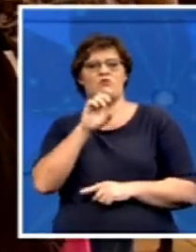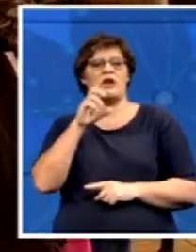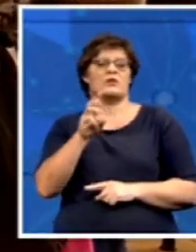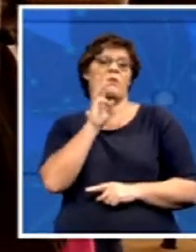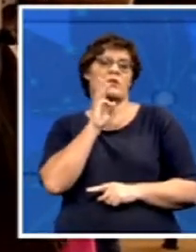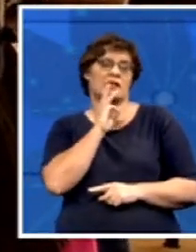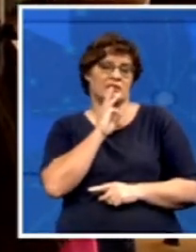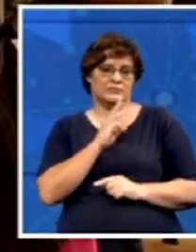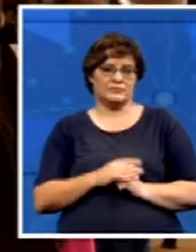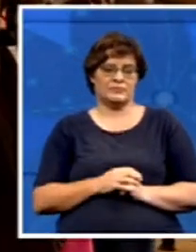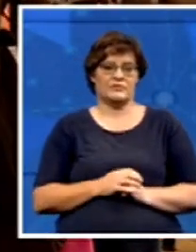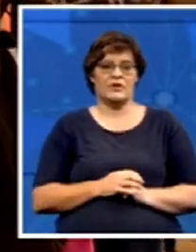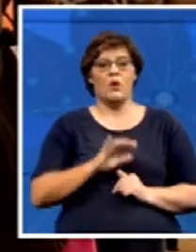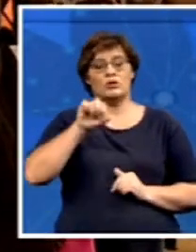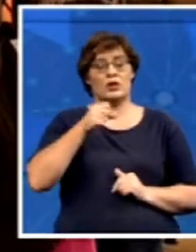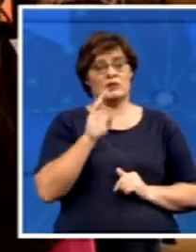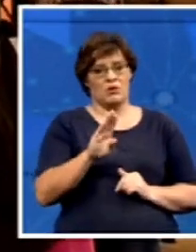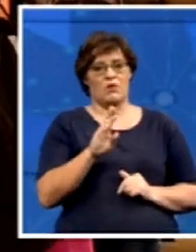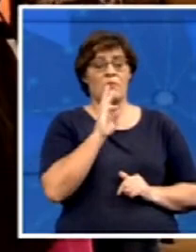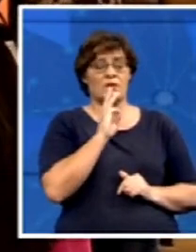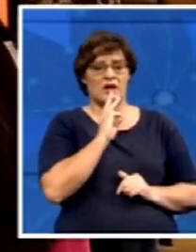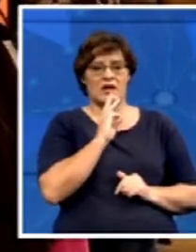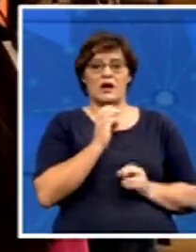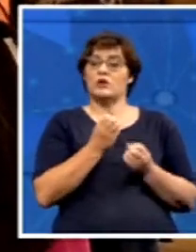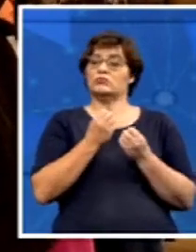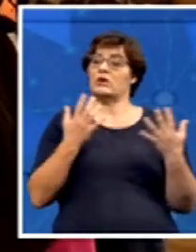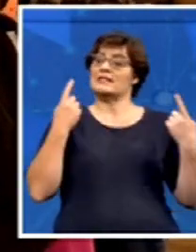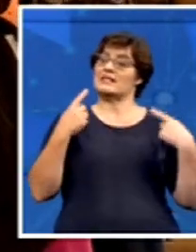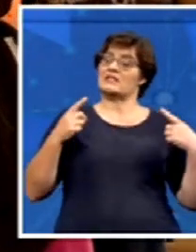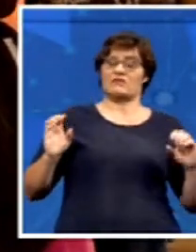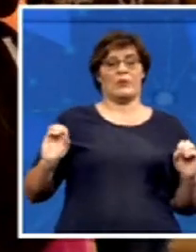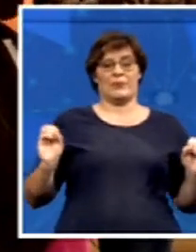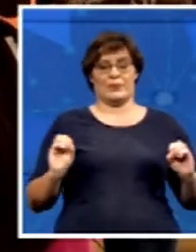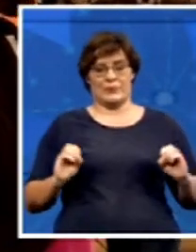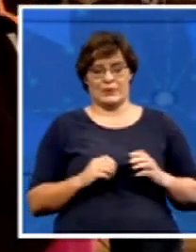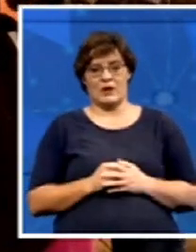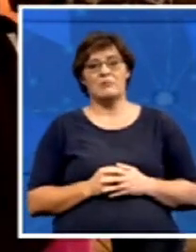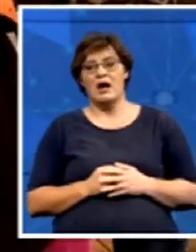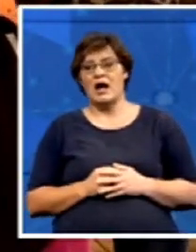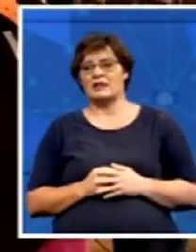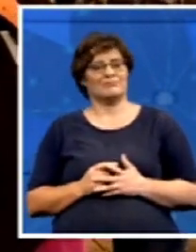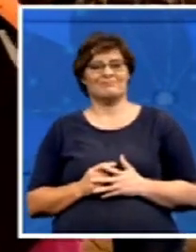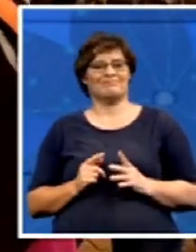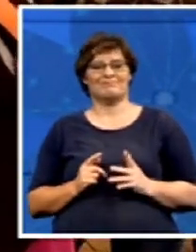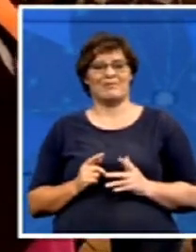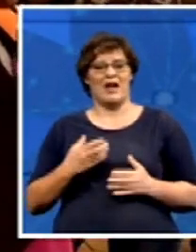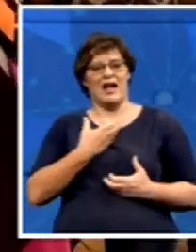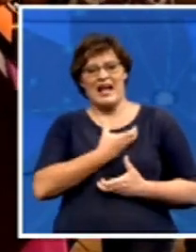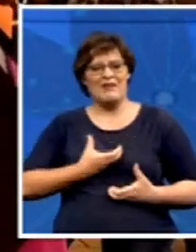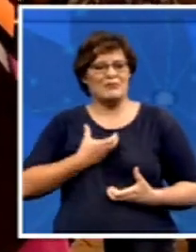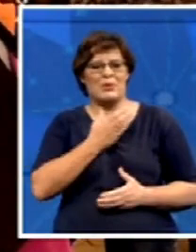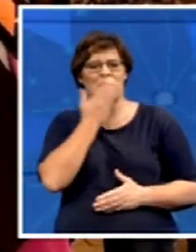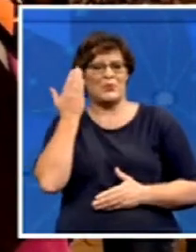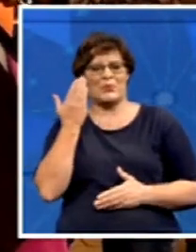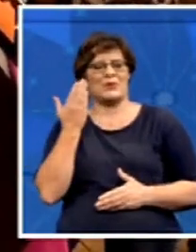Water. Not too much success at this particular point, but massive inconvenience to quite a number of people. Several areas